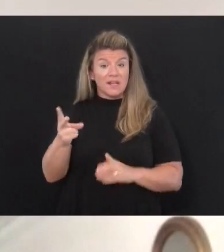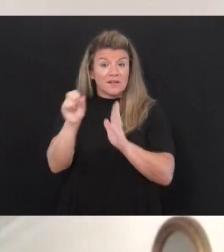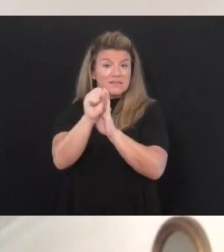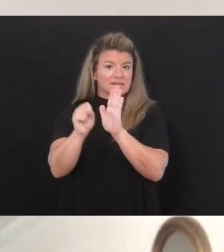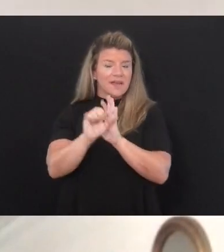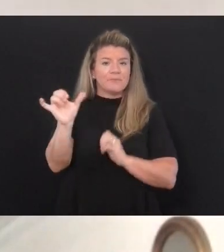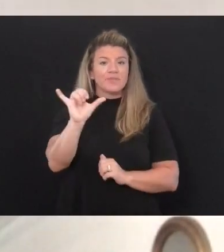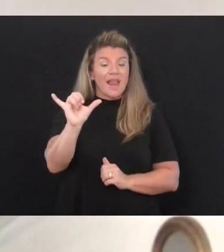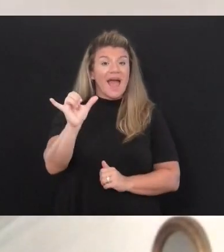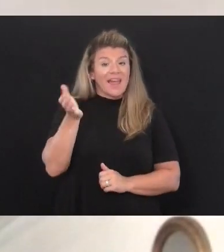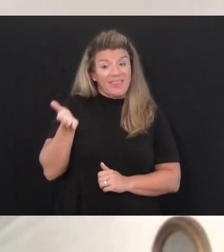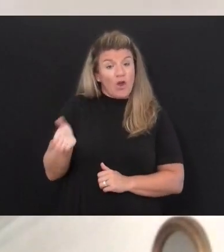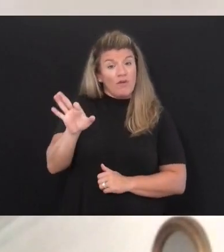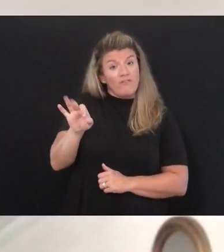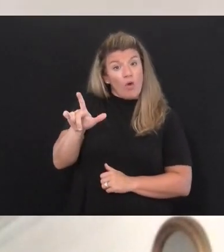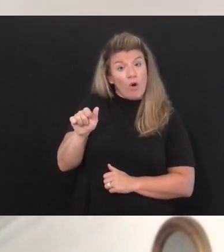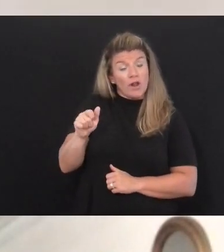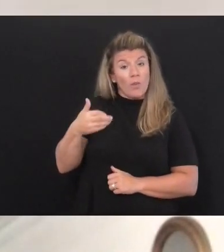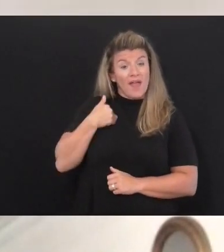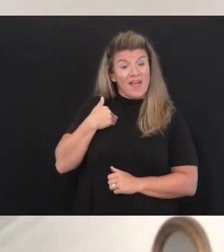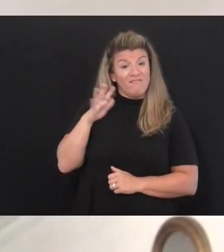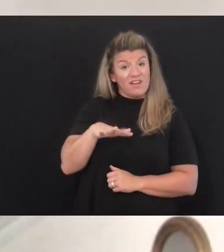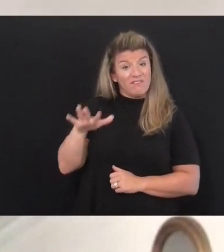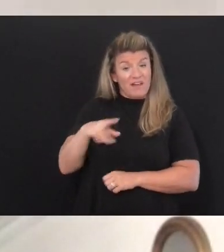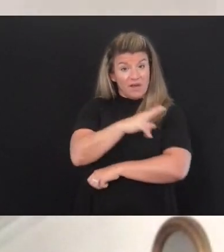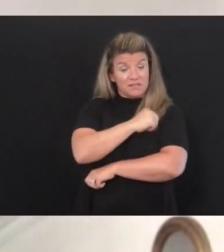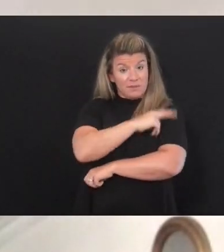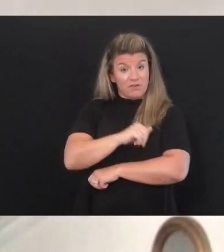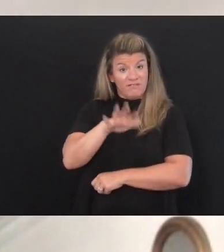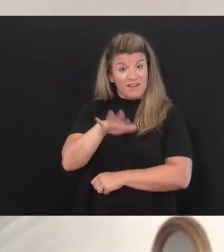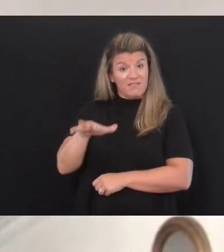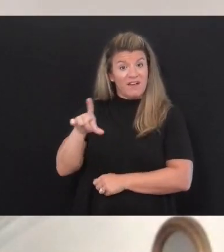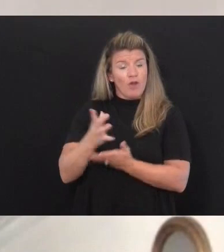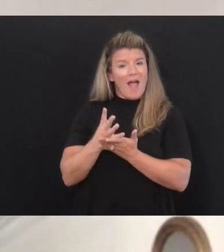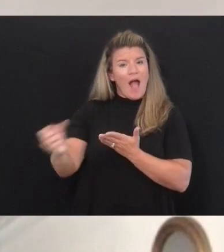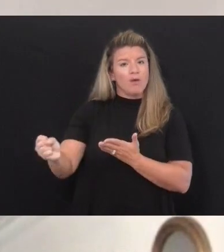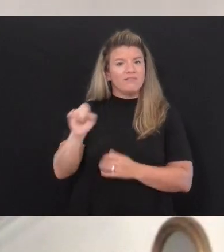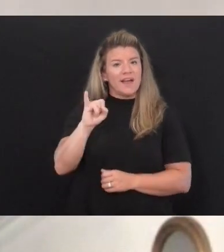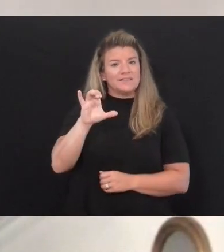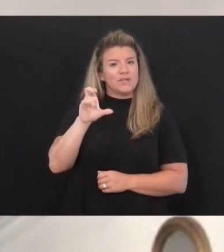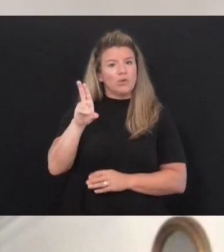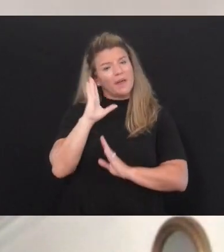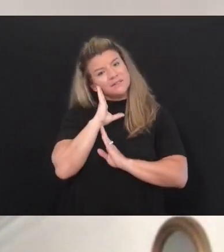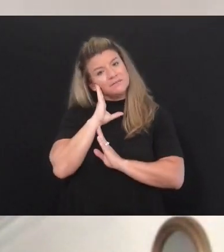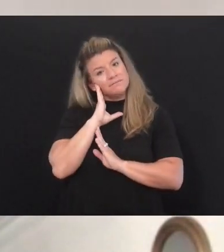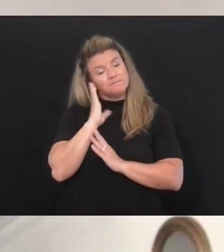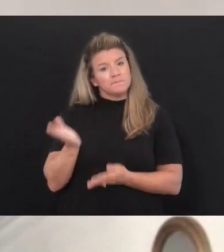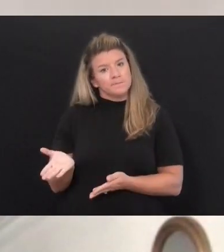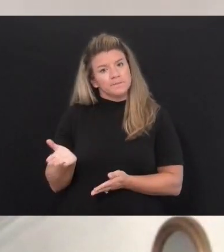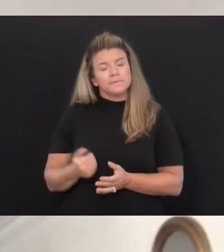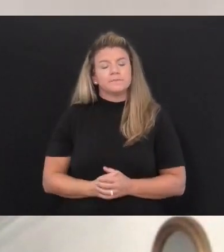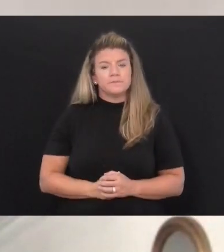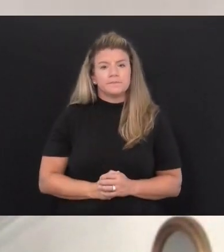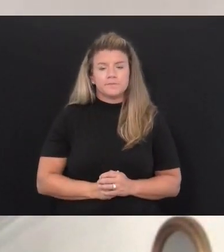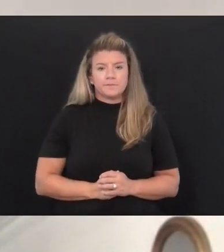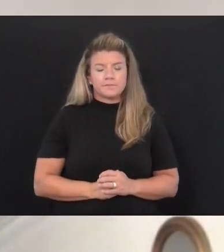if you'll wear a mask, not only will you protect yourself, but more than anything, you're protecting